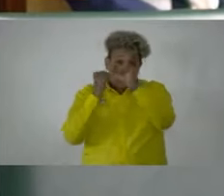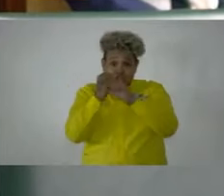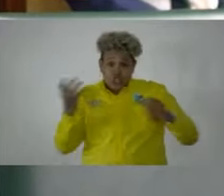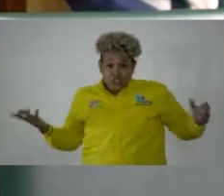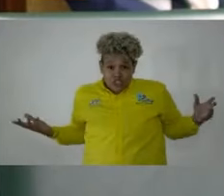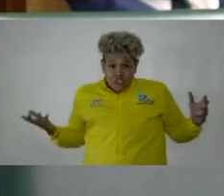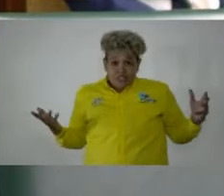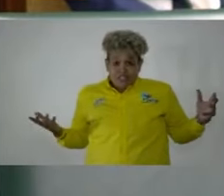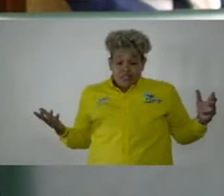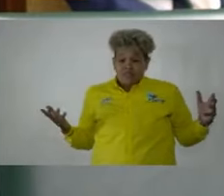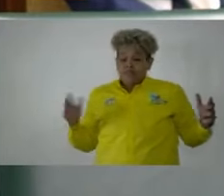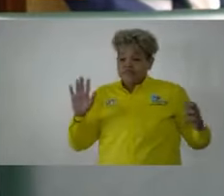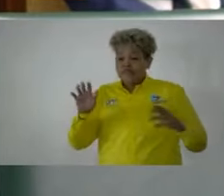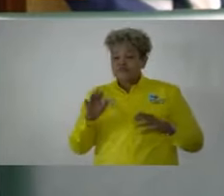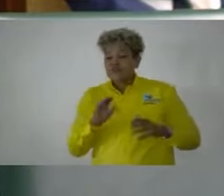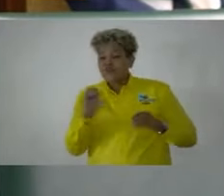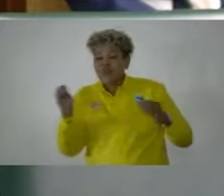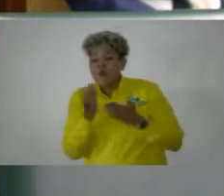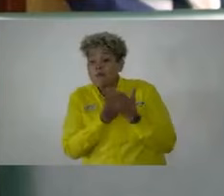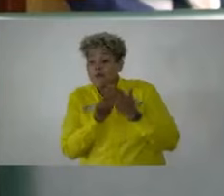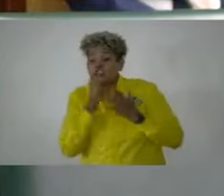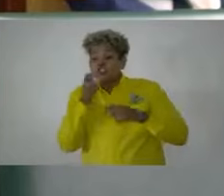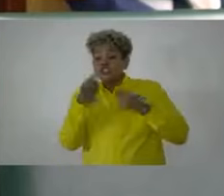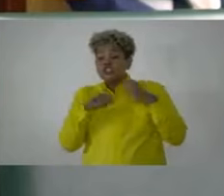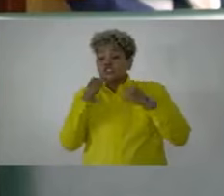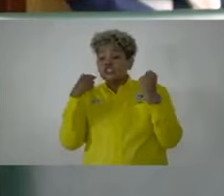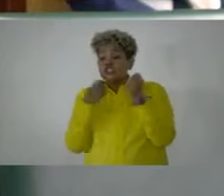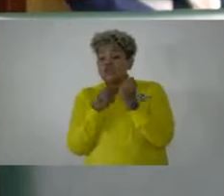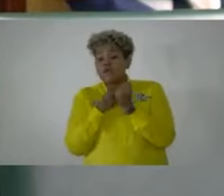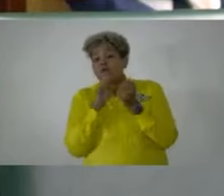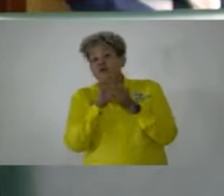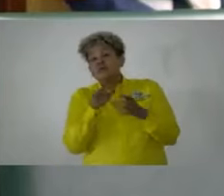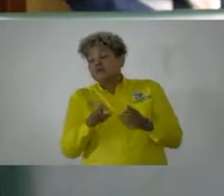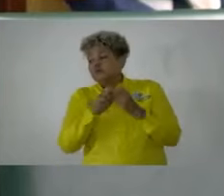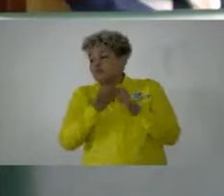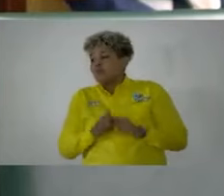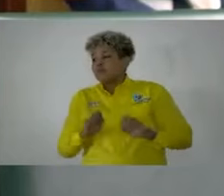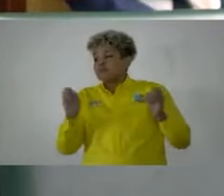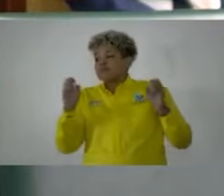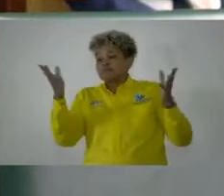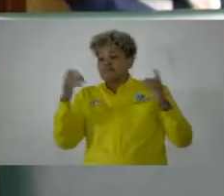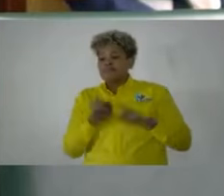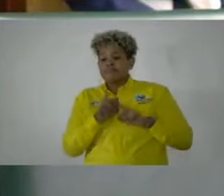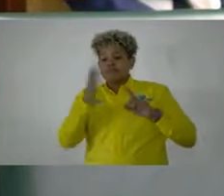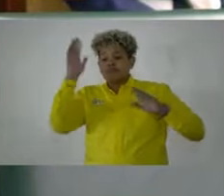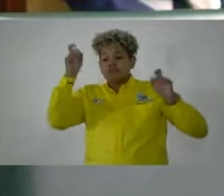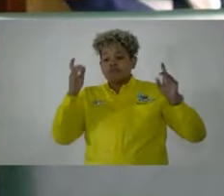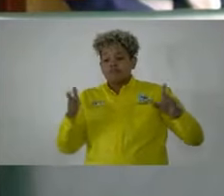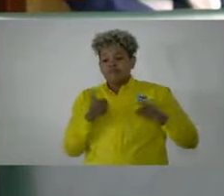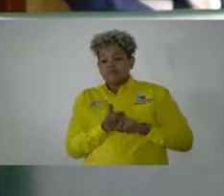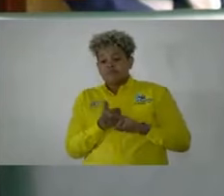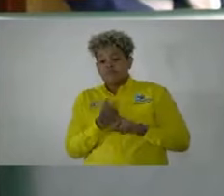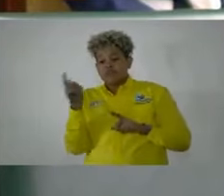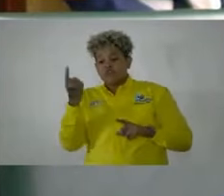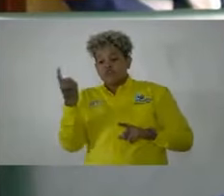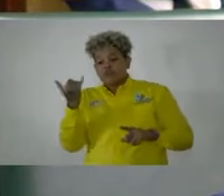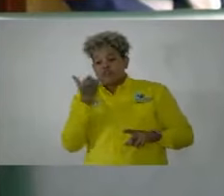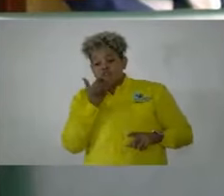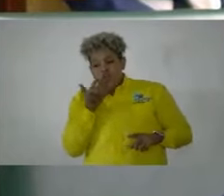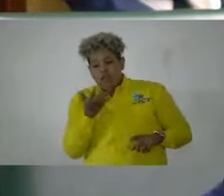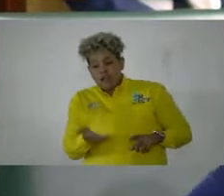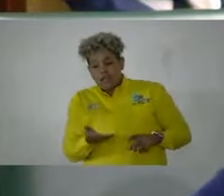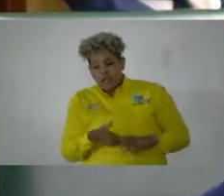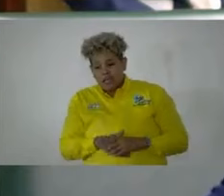years. No budgetary changes to deal with these problems. Mr. Speaker, something is wrong